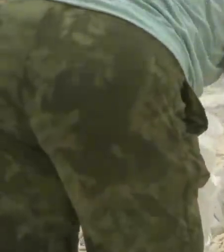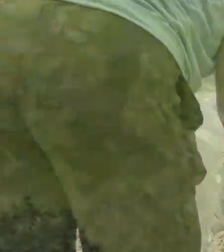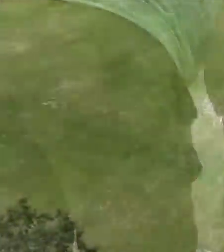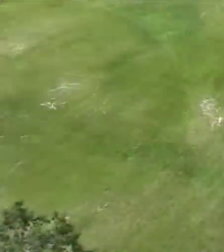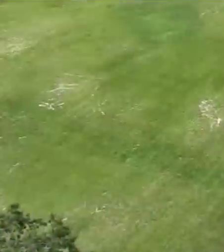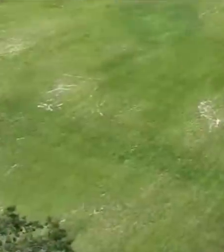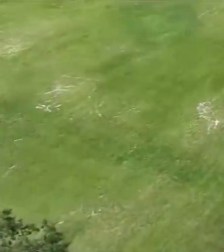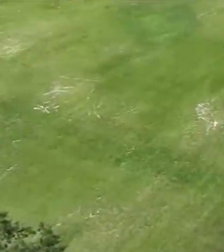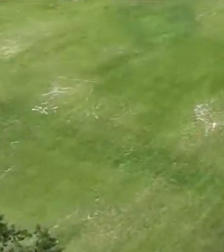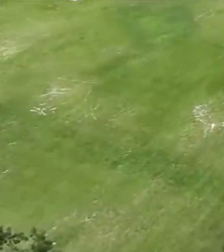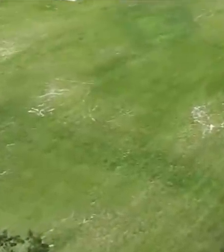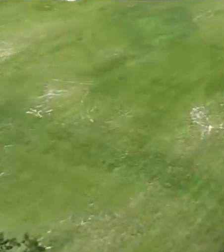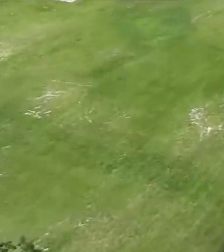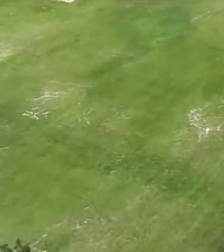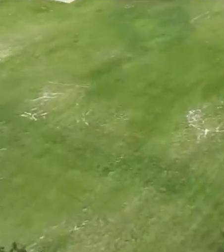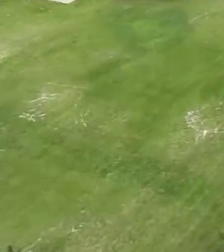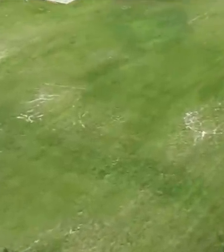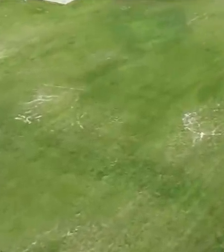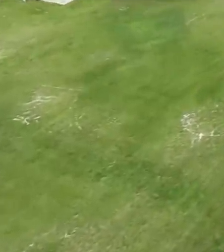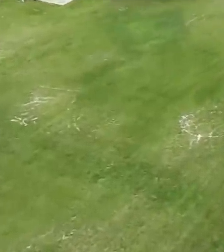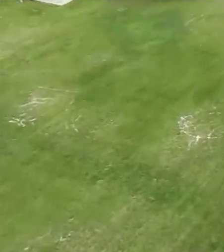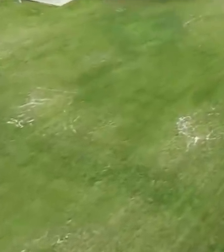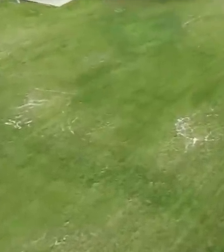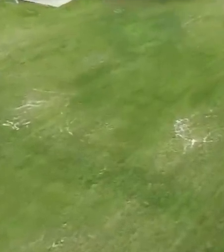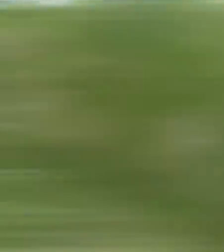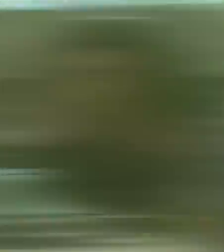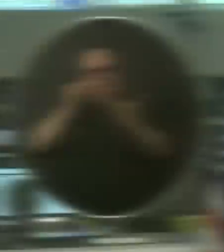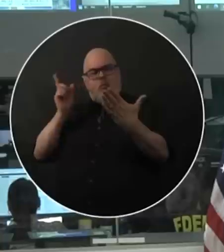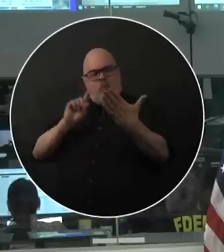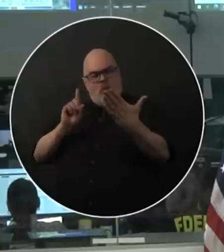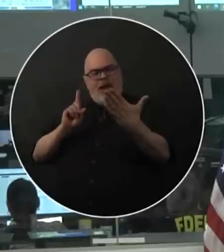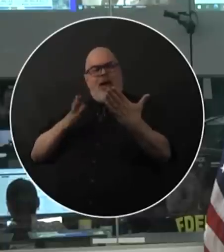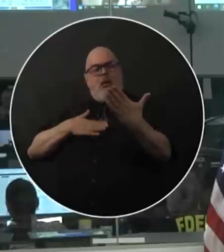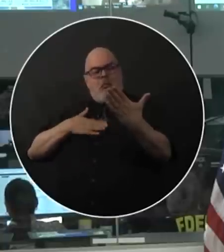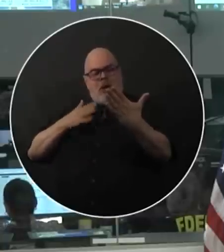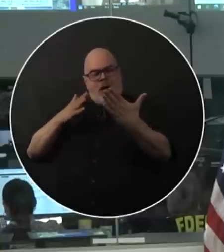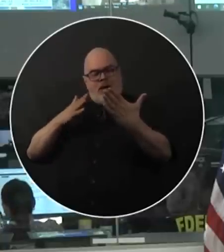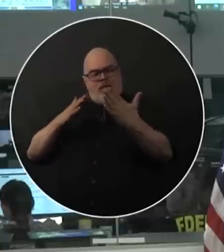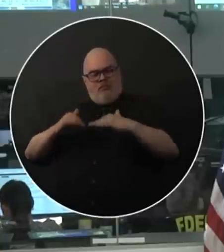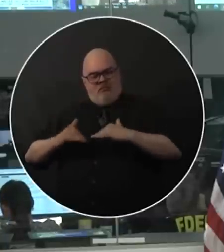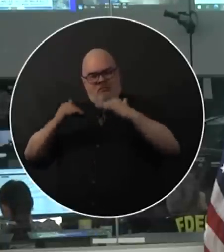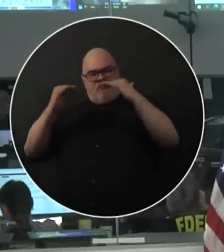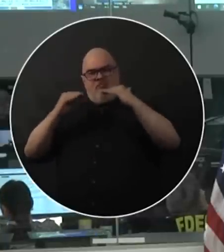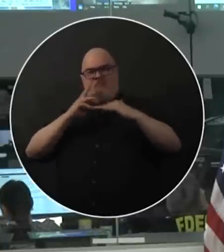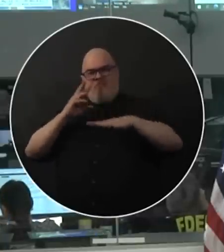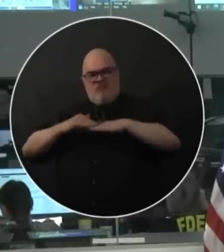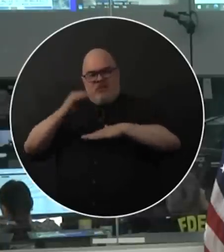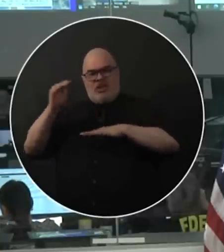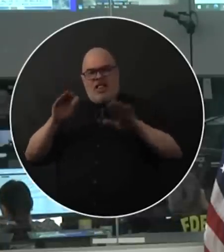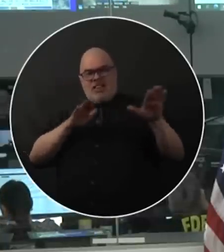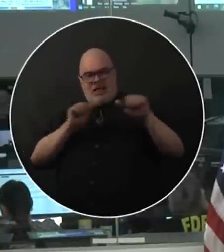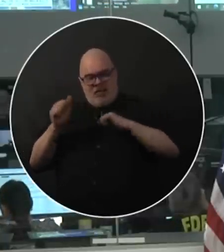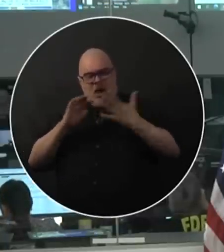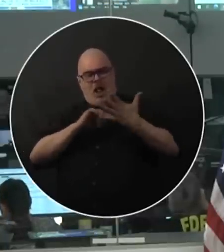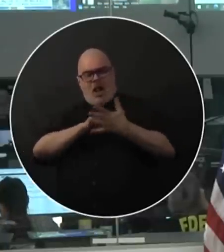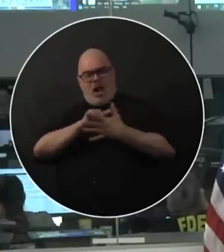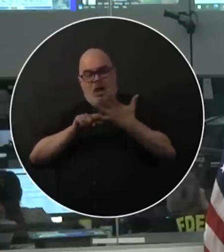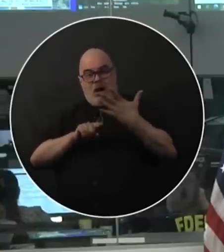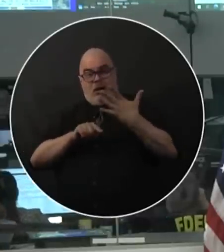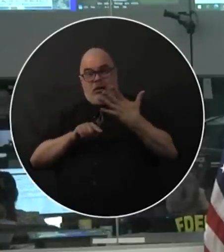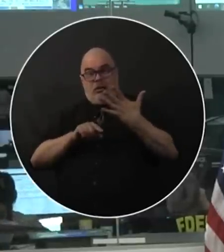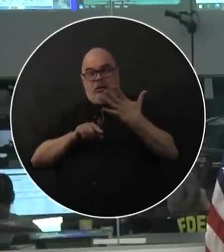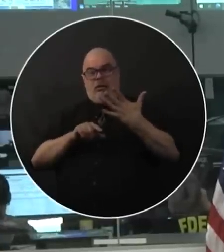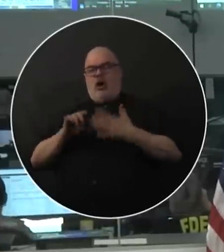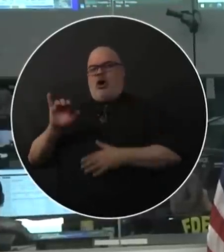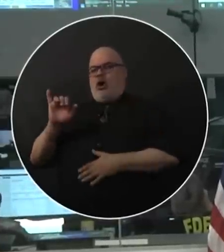reminding many of when Hurricane Irma struck the state in 2017. In Hurricane Irma, we over-evacuated residents by nearly 2